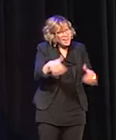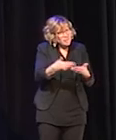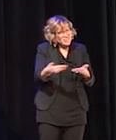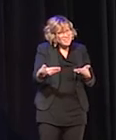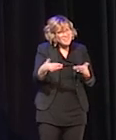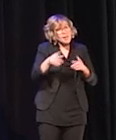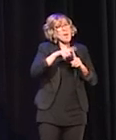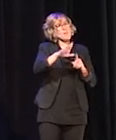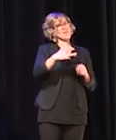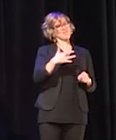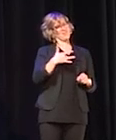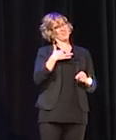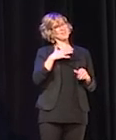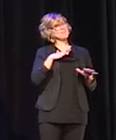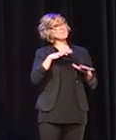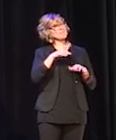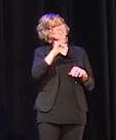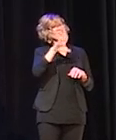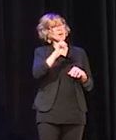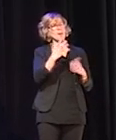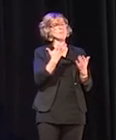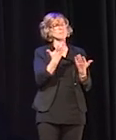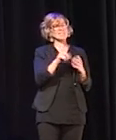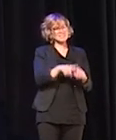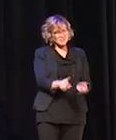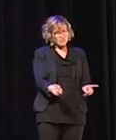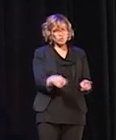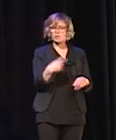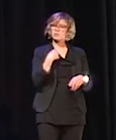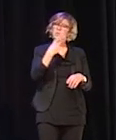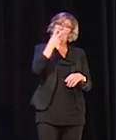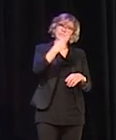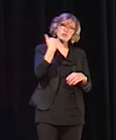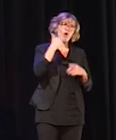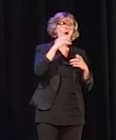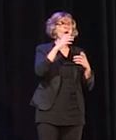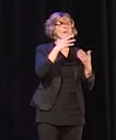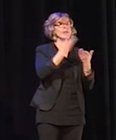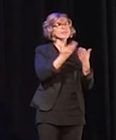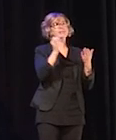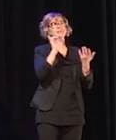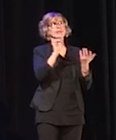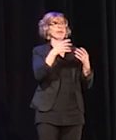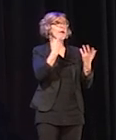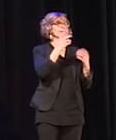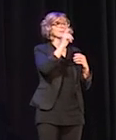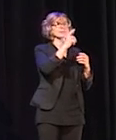the feeling and the vibe is totally different. And I saw stitches that they did of like cherry blossoms and like a